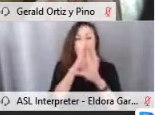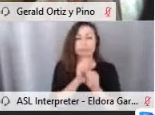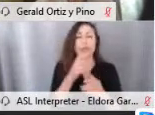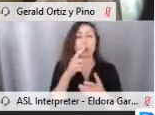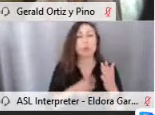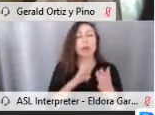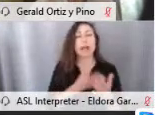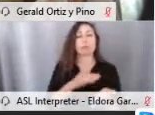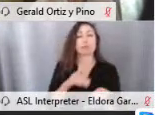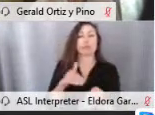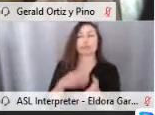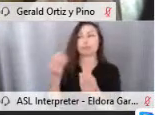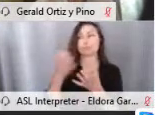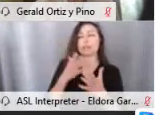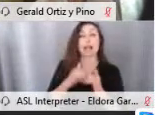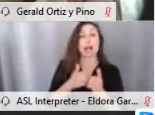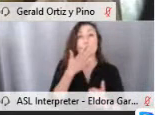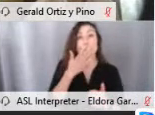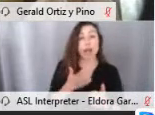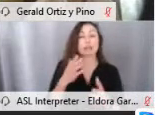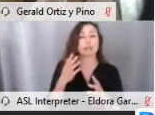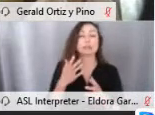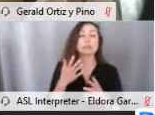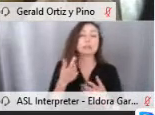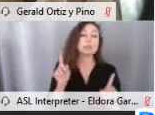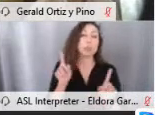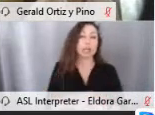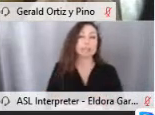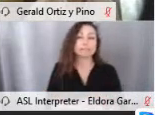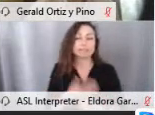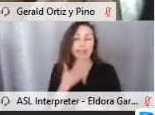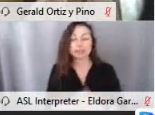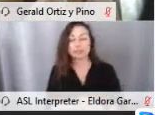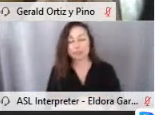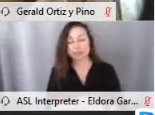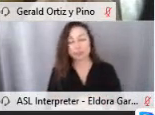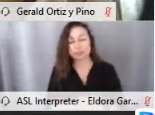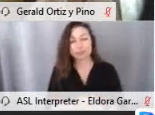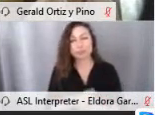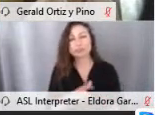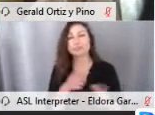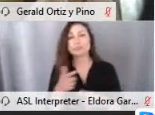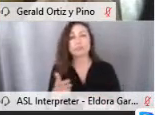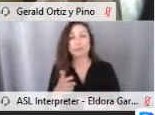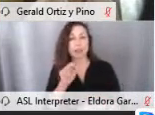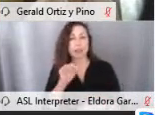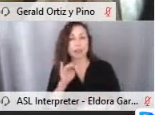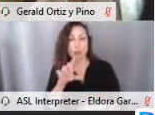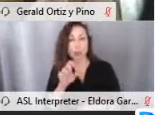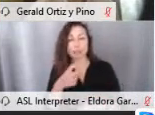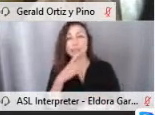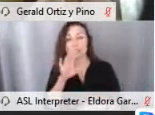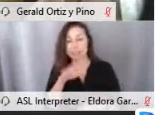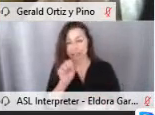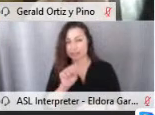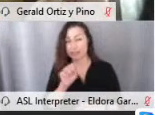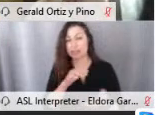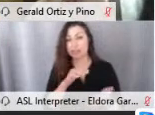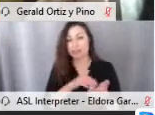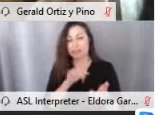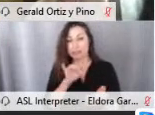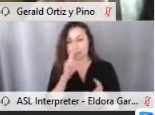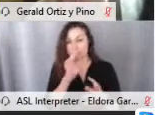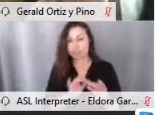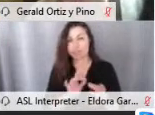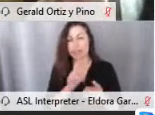are telling us about how well it's working. Thanks. Thank you. Yeah, so we know that Dr. Bowen talked to you all a